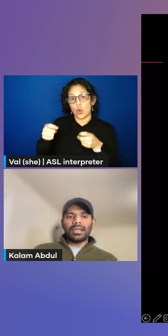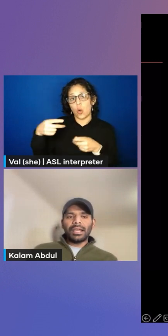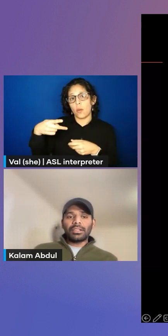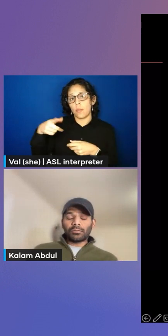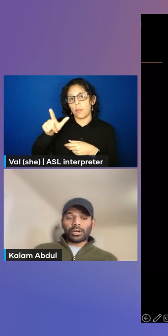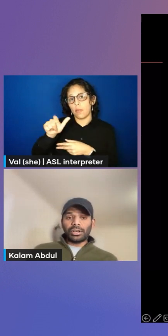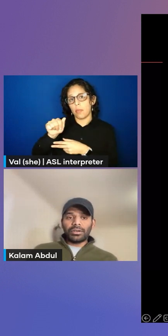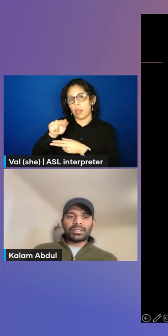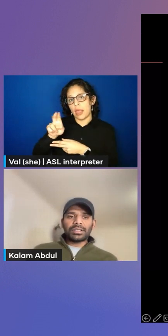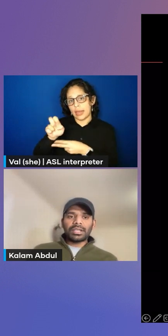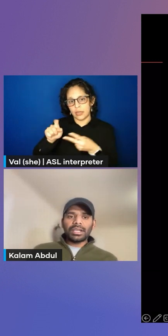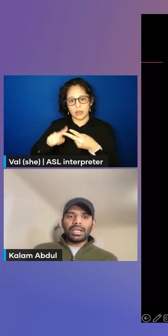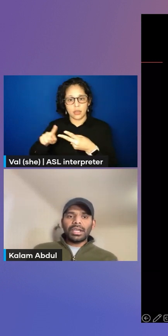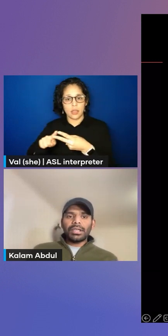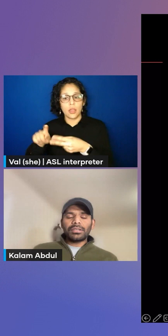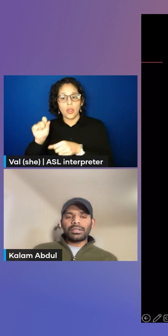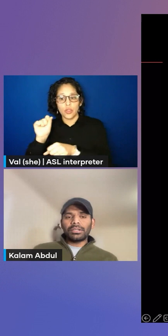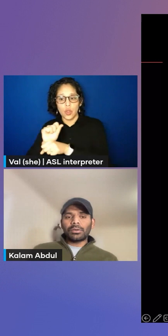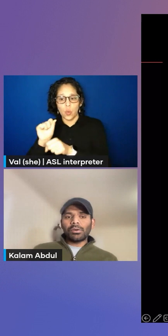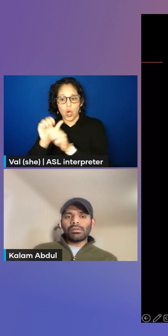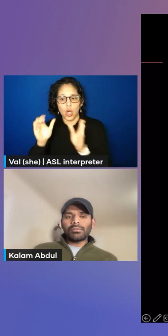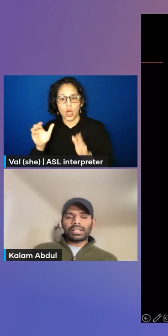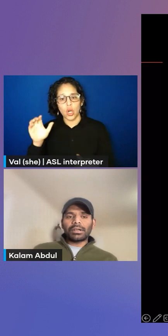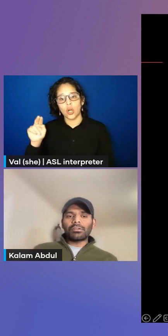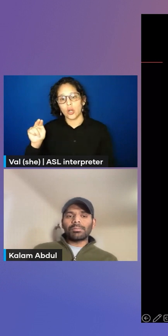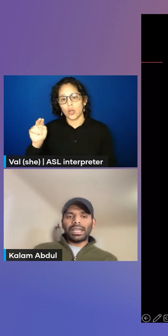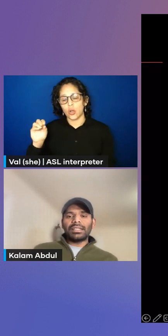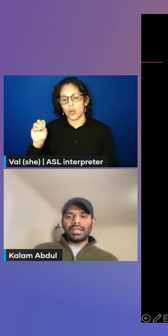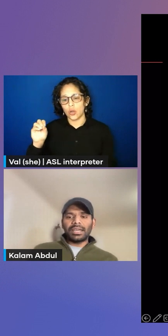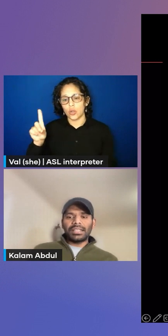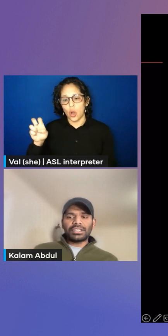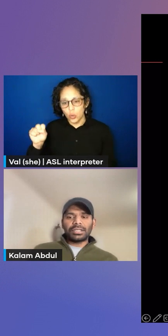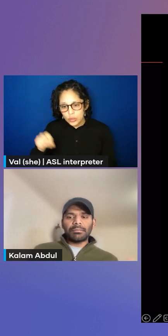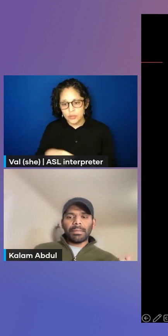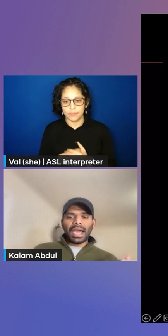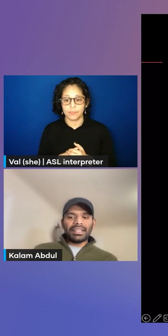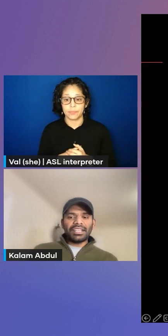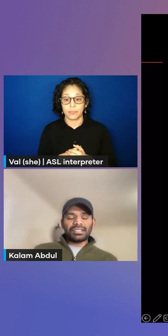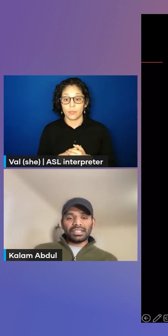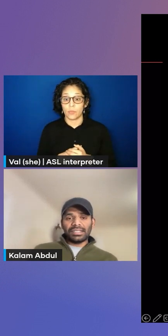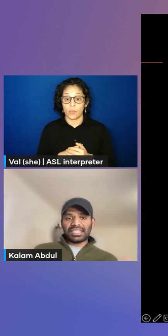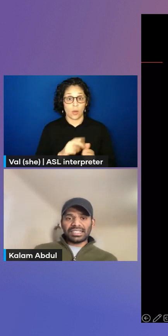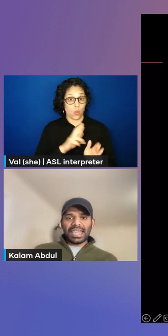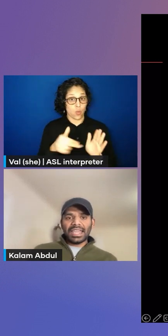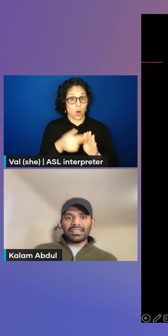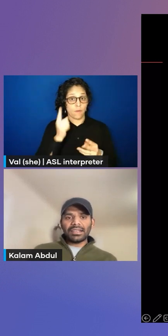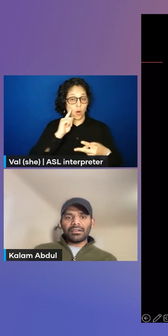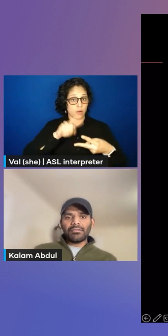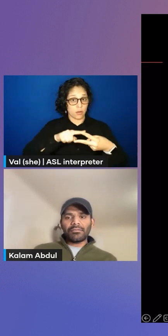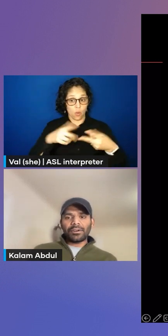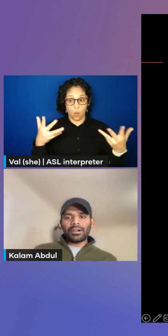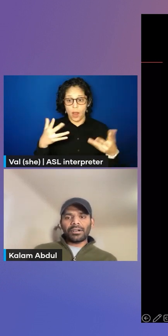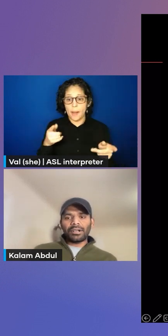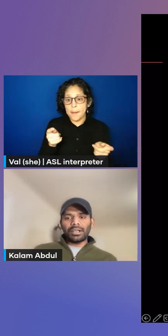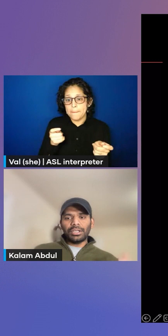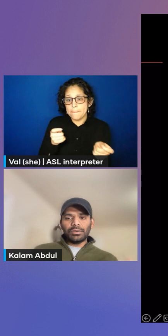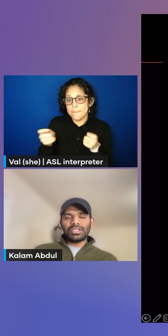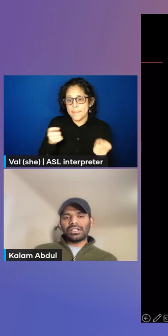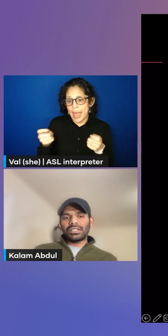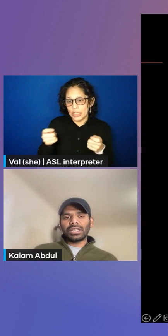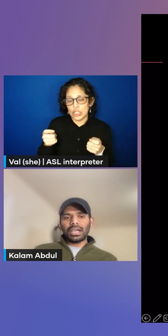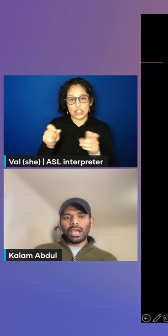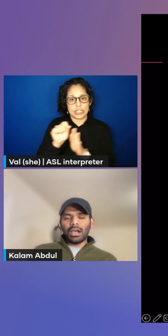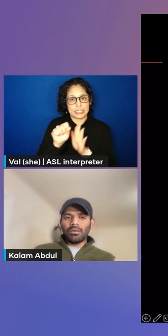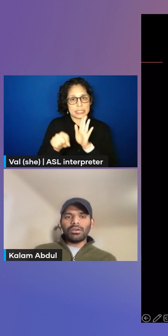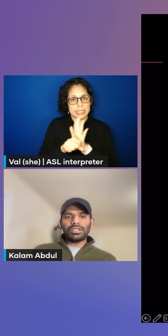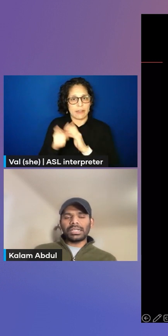and the worker nodes. So the role for the control plane is manage the state for